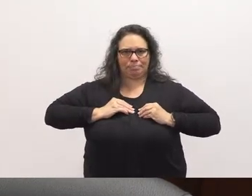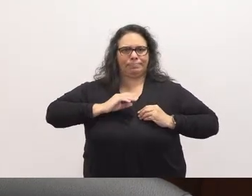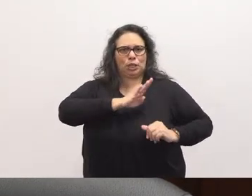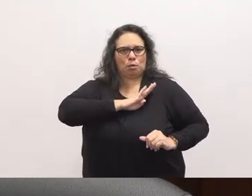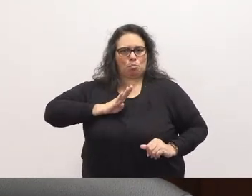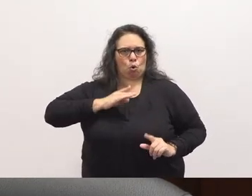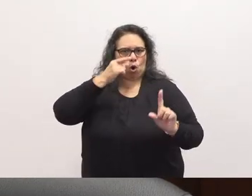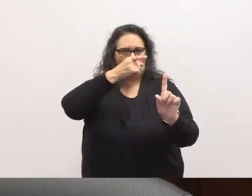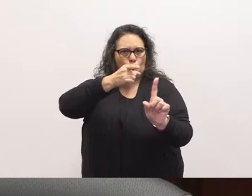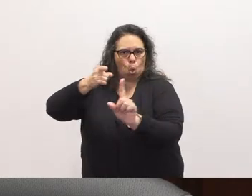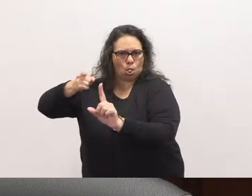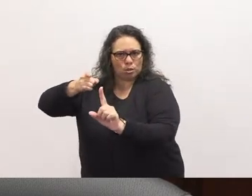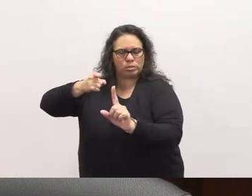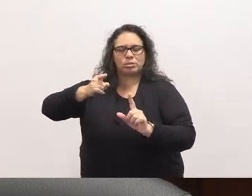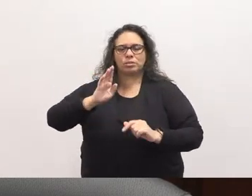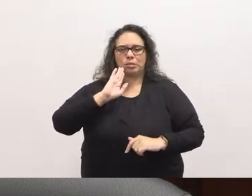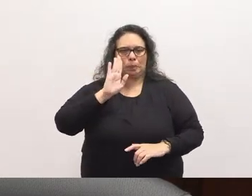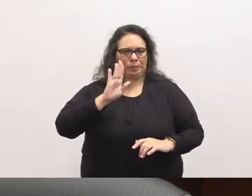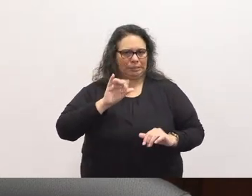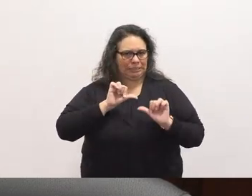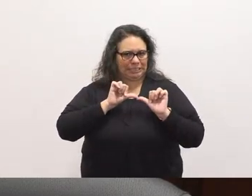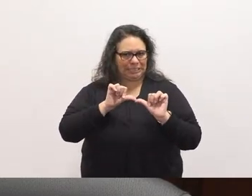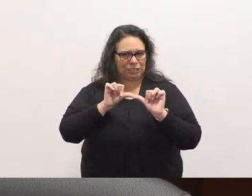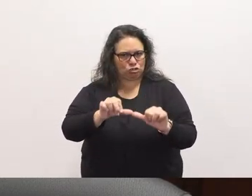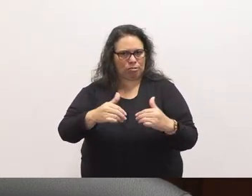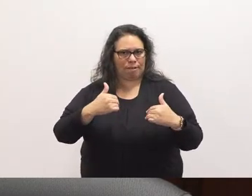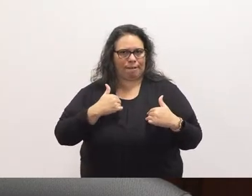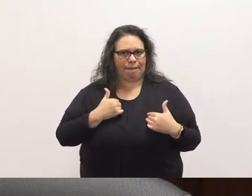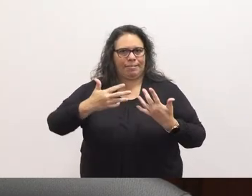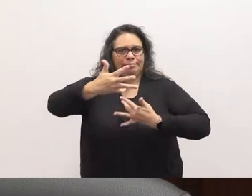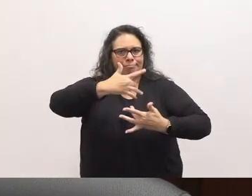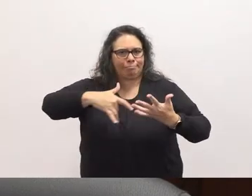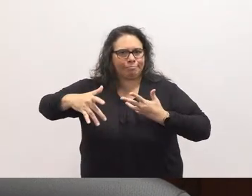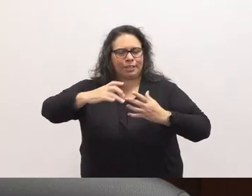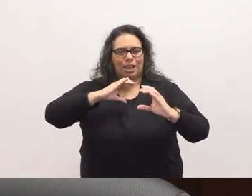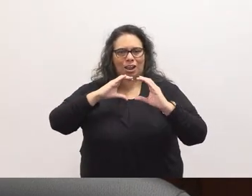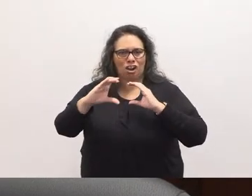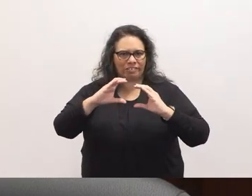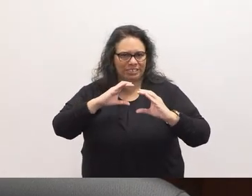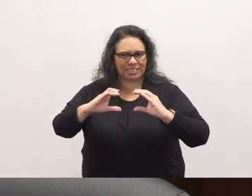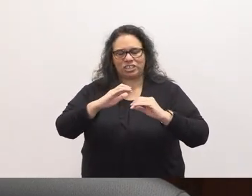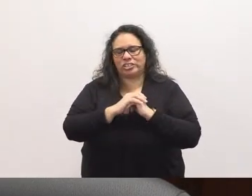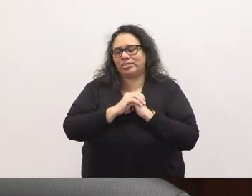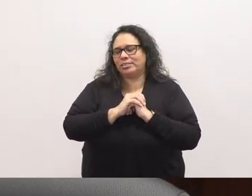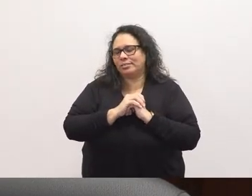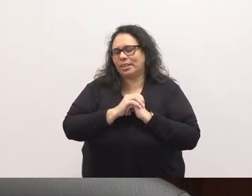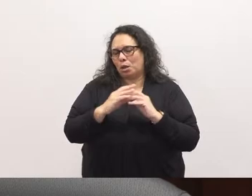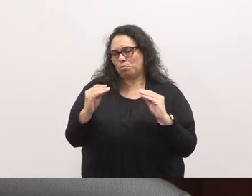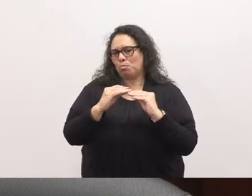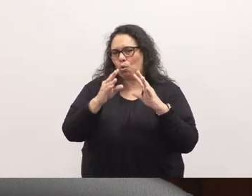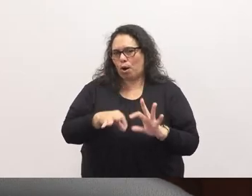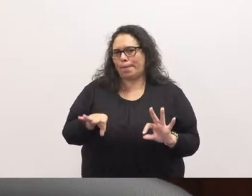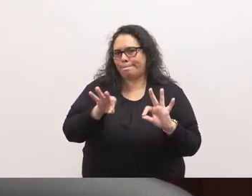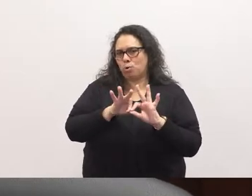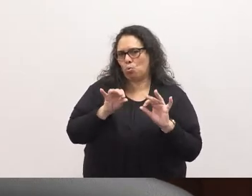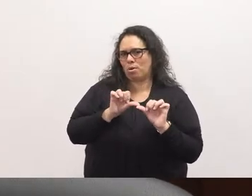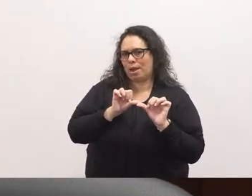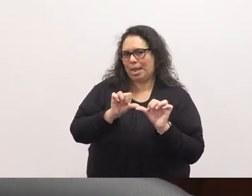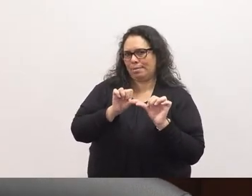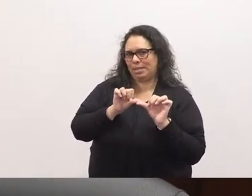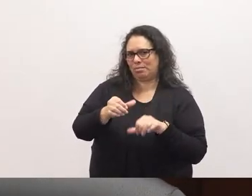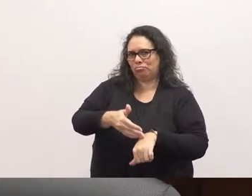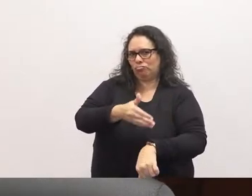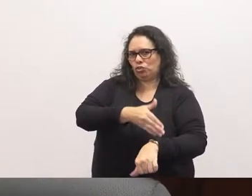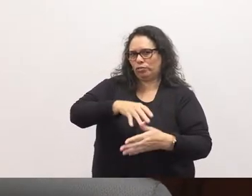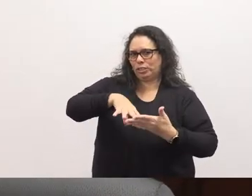goals so that we can continue to have these engaging conversations, and more importantly, continue to improve